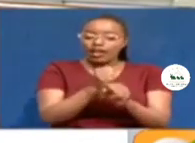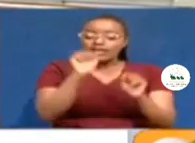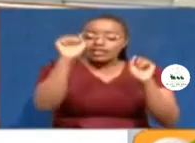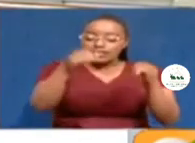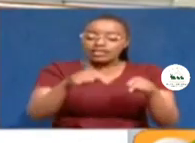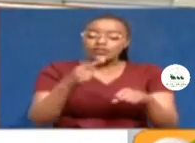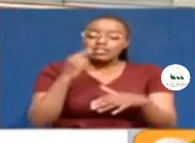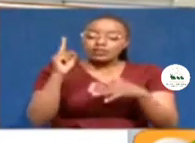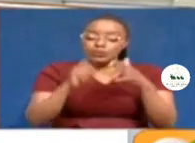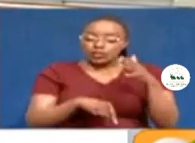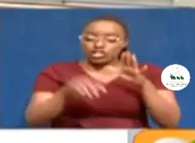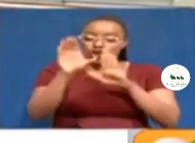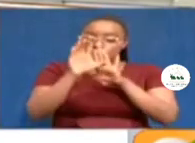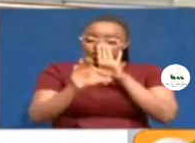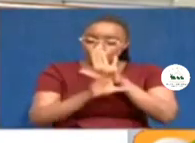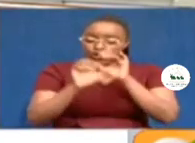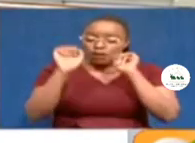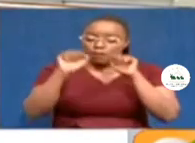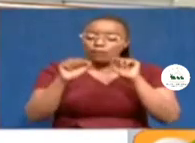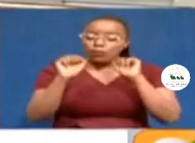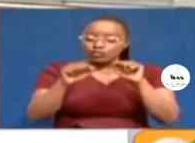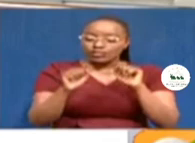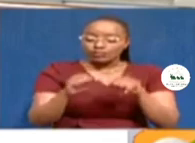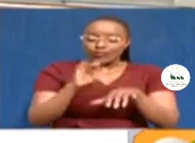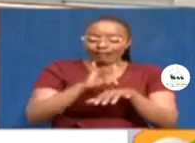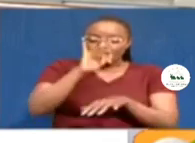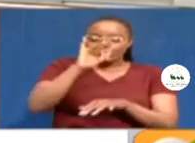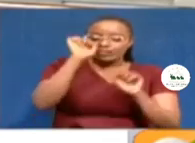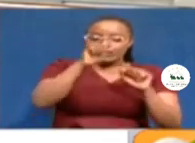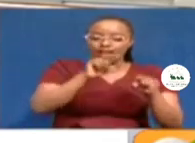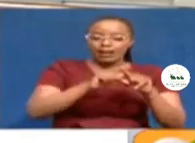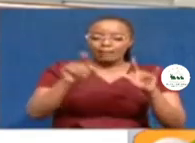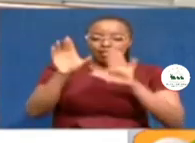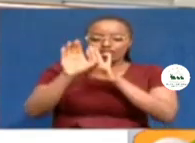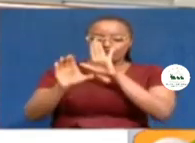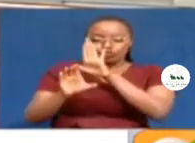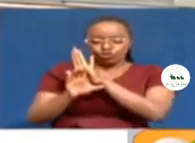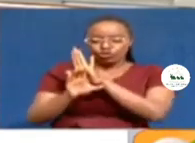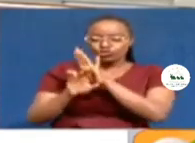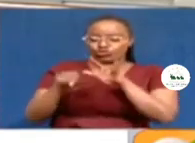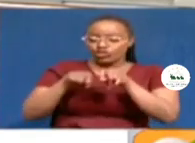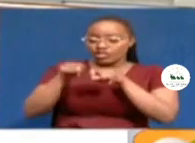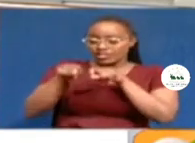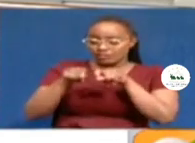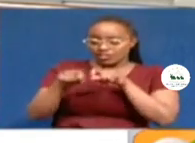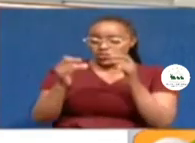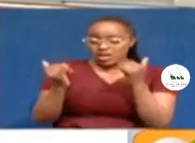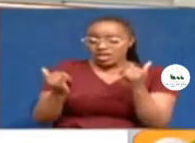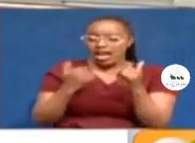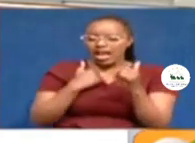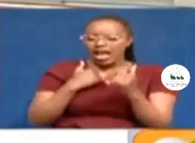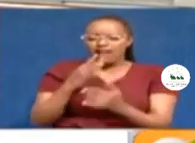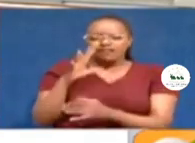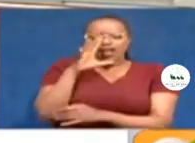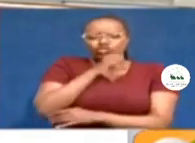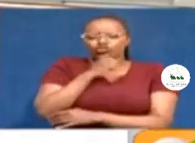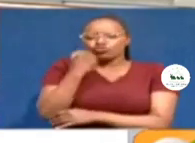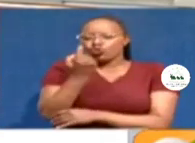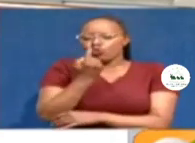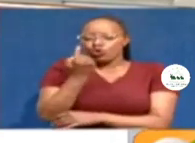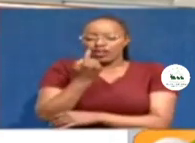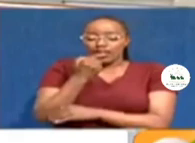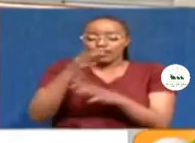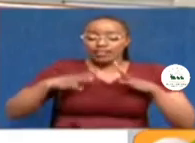Yes, we are seeing that the constitution can bite, but the constitutional dispensation also assumes that